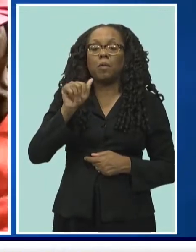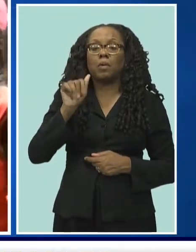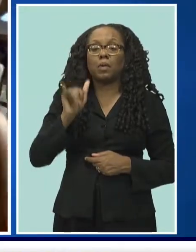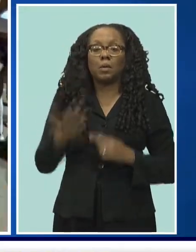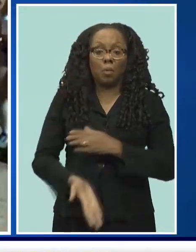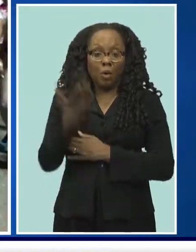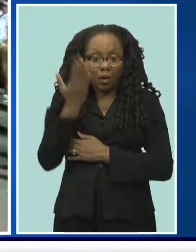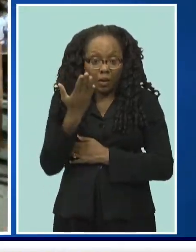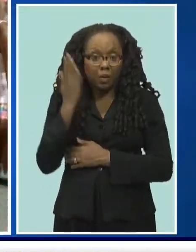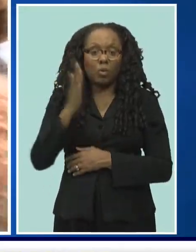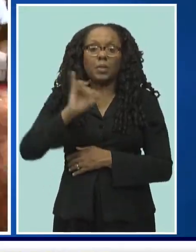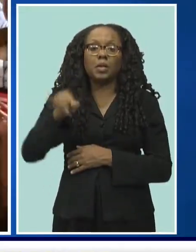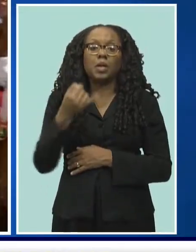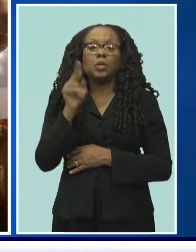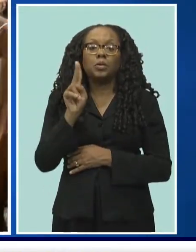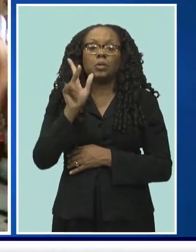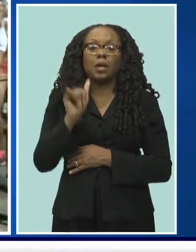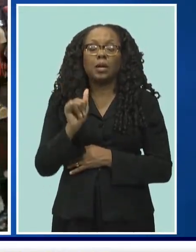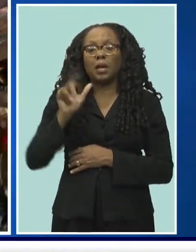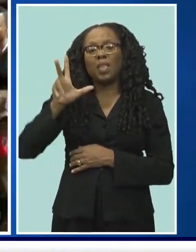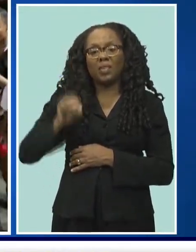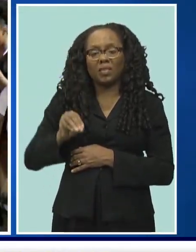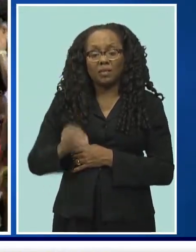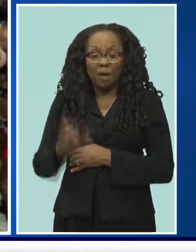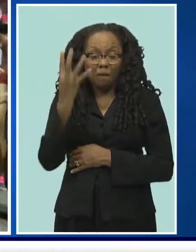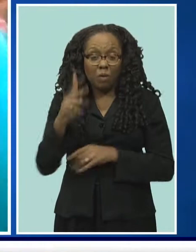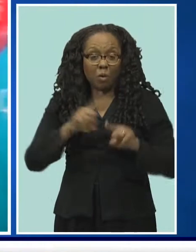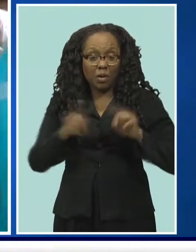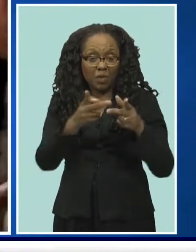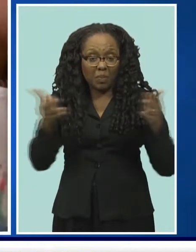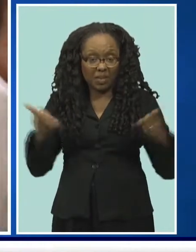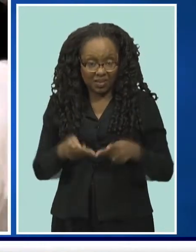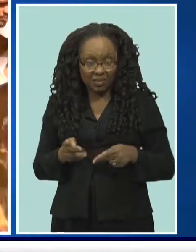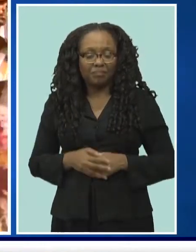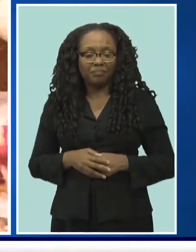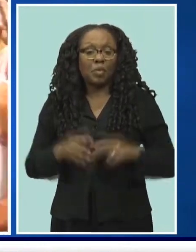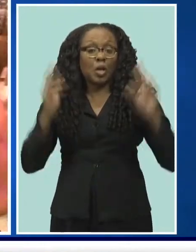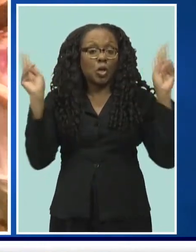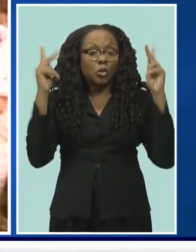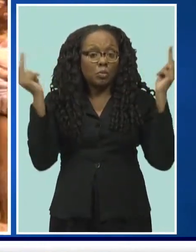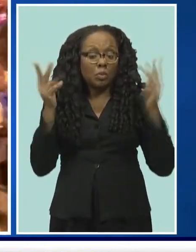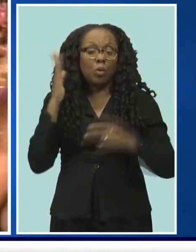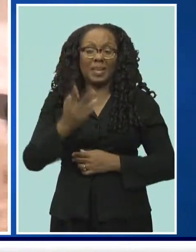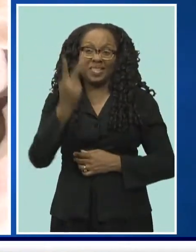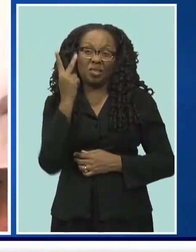30th at 4 different locations across the island, while Grand Kadooment will be held at 2 locations.